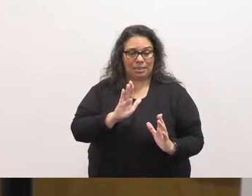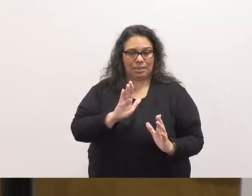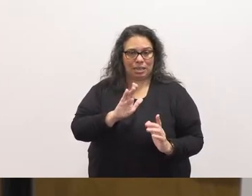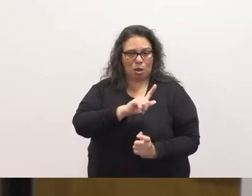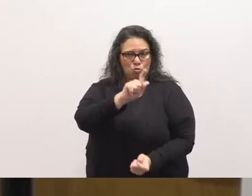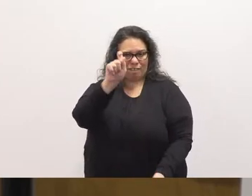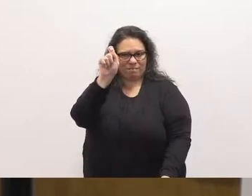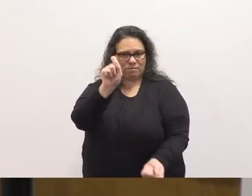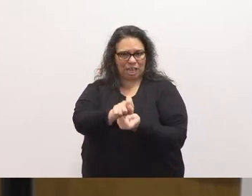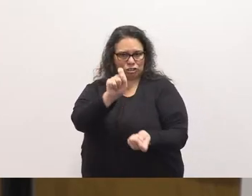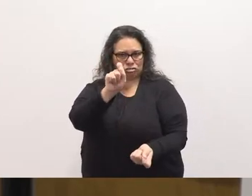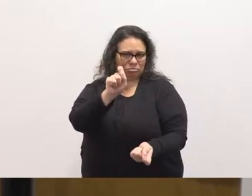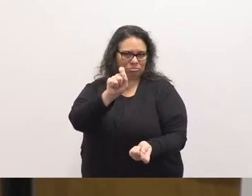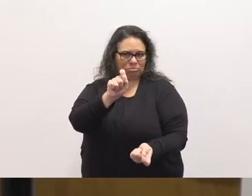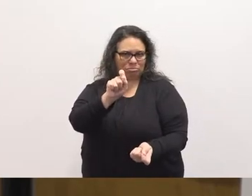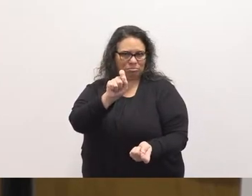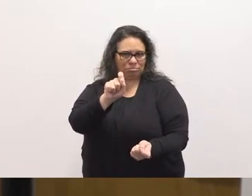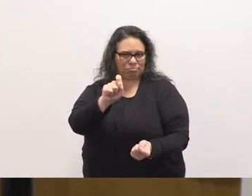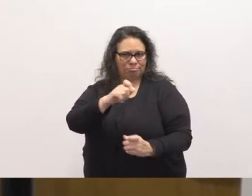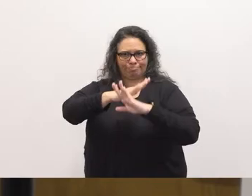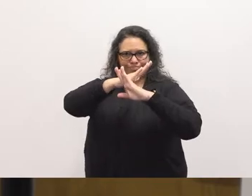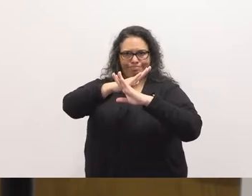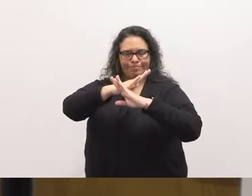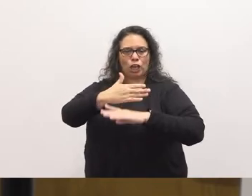perfection get in the way of doing good work.